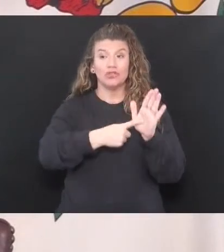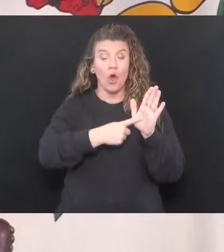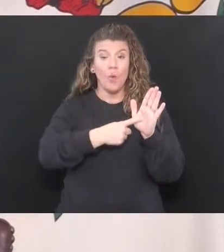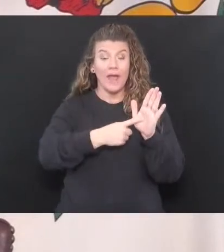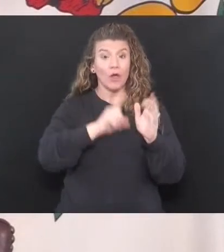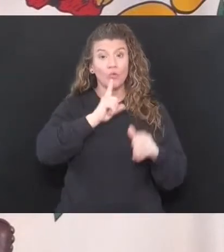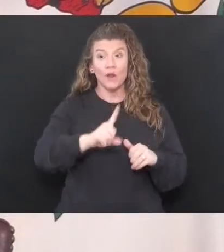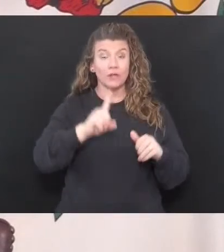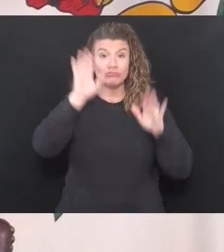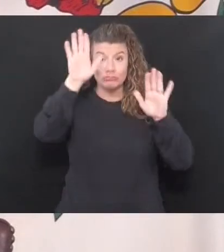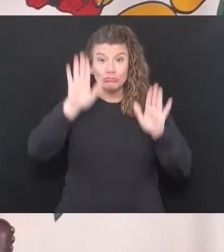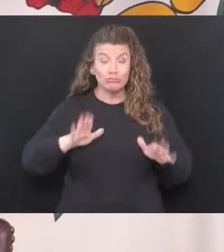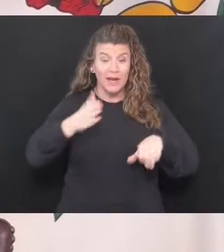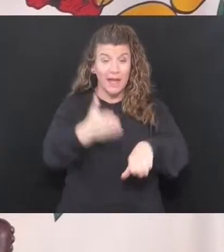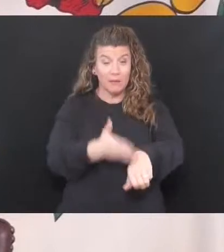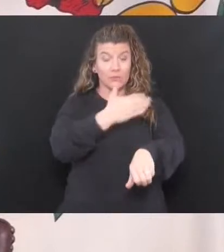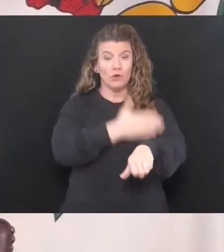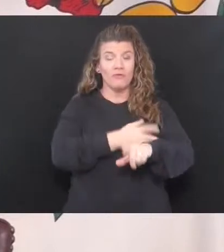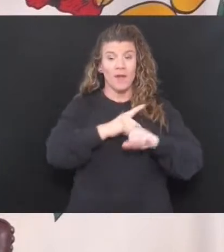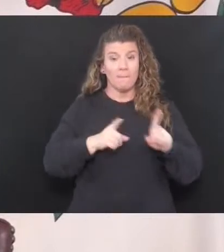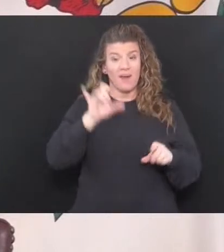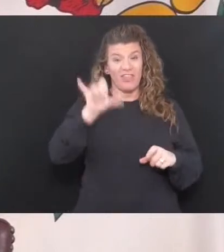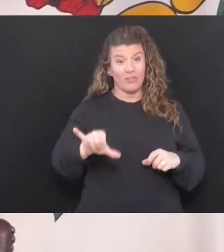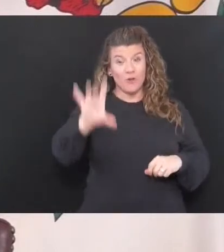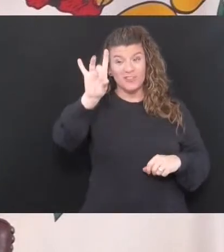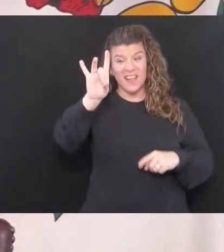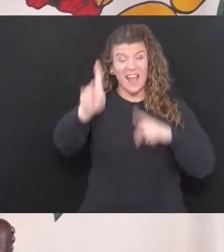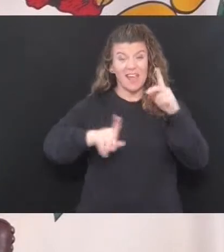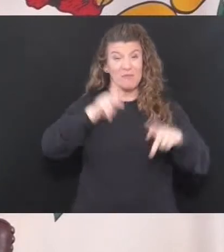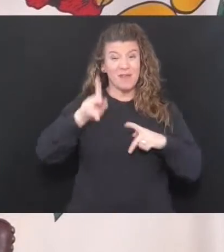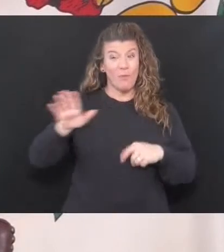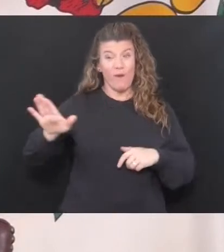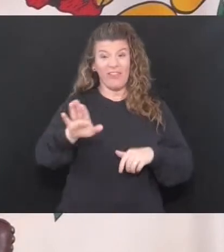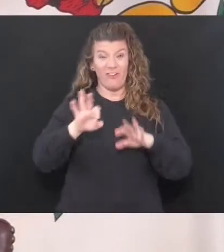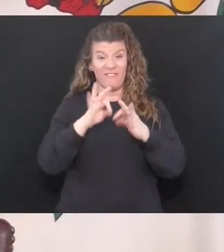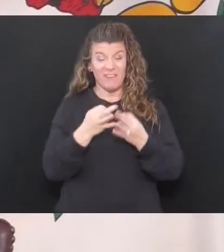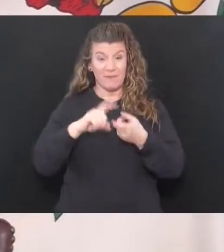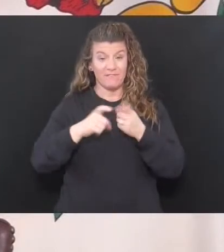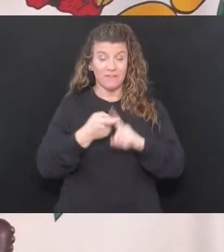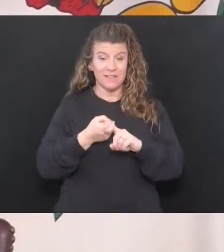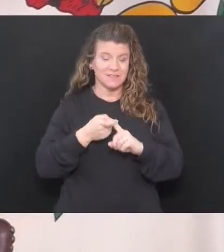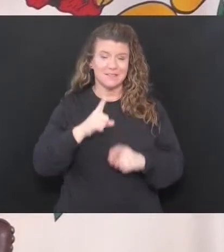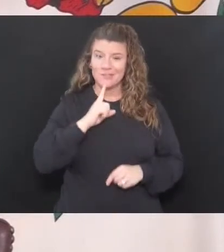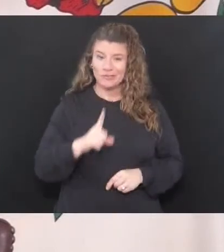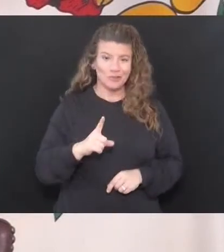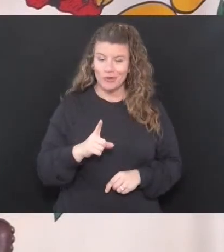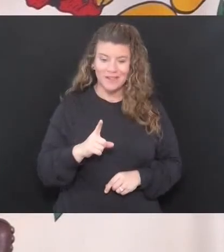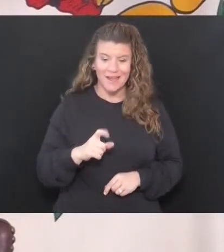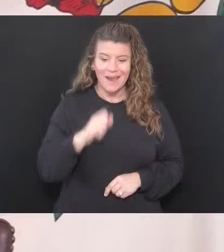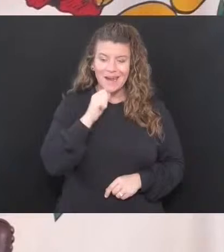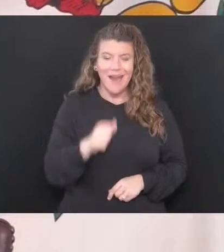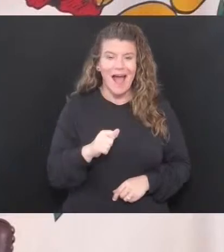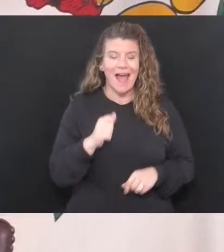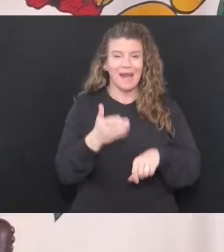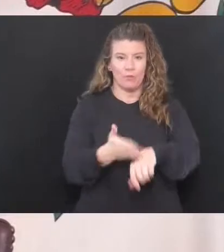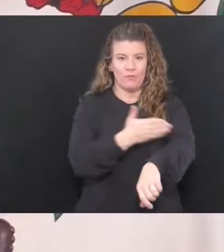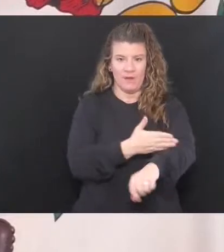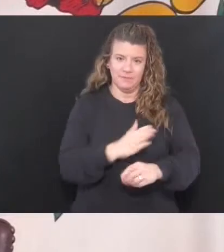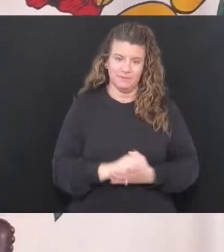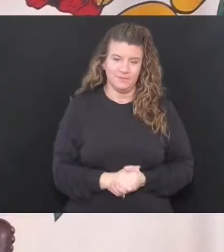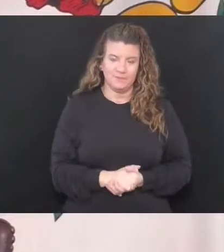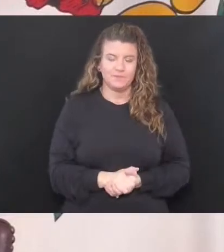remarkable improvement. But to these folks and all their loved ones, it's surely not improvement,